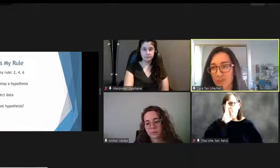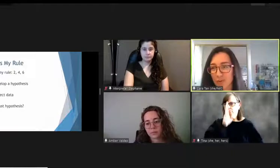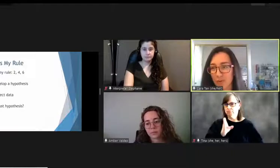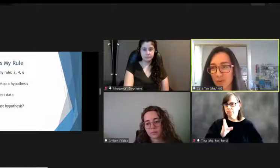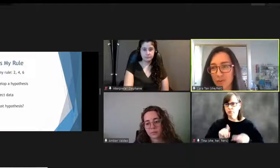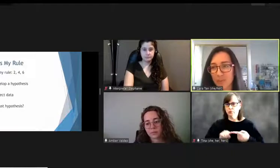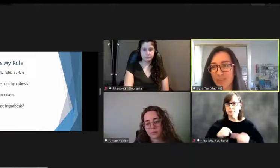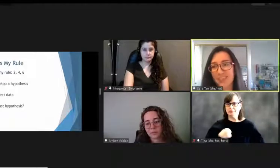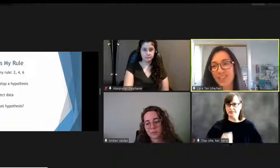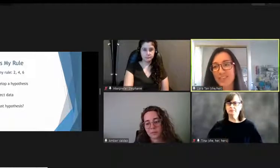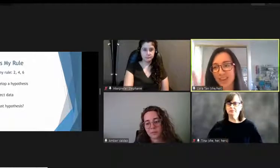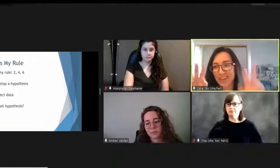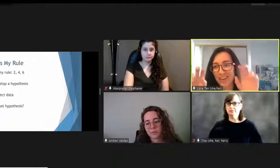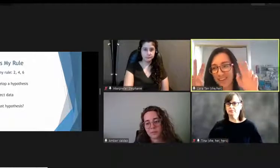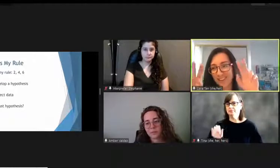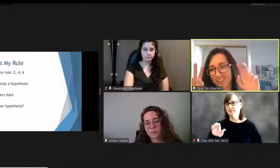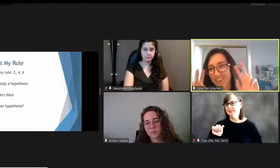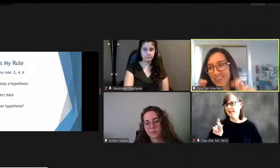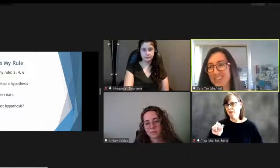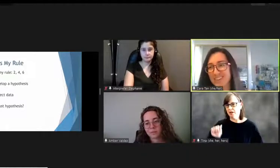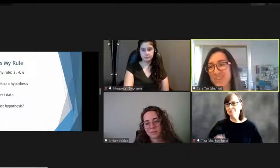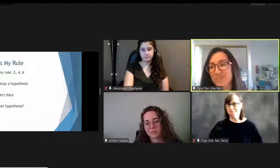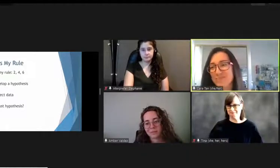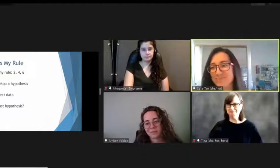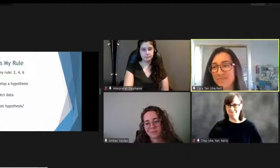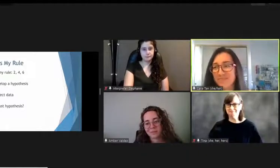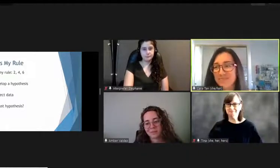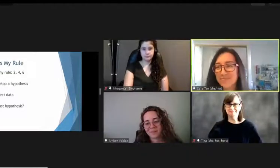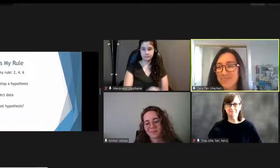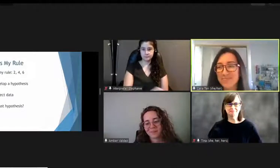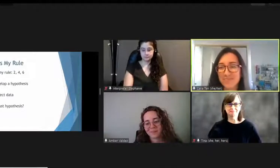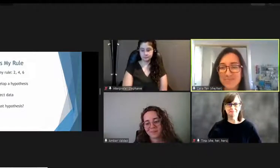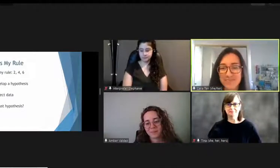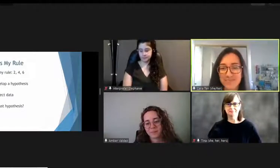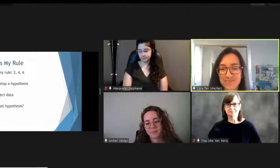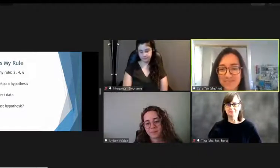it fits my rule. That's the data that you're collecting.